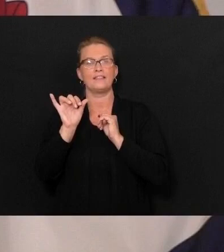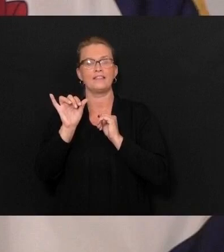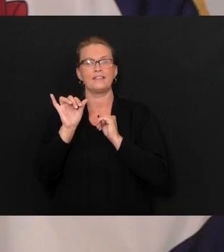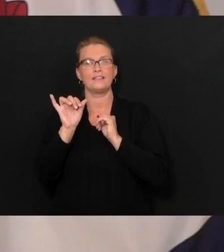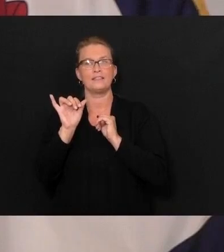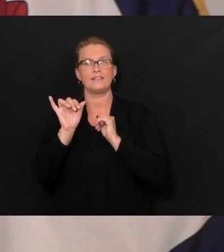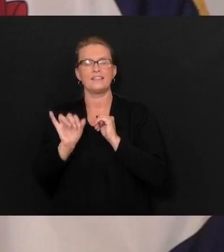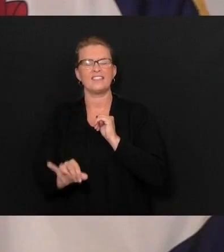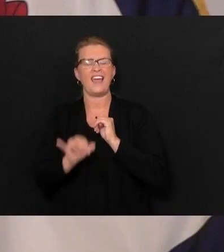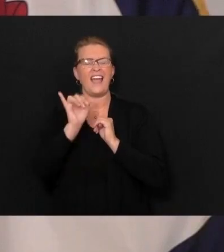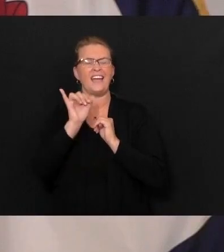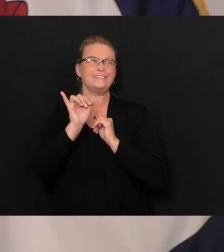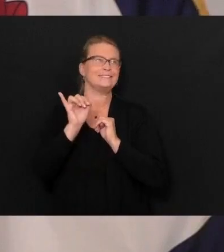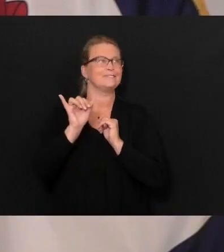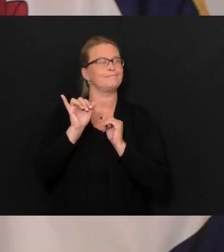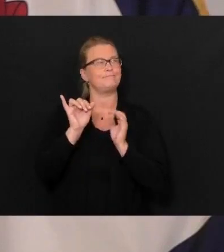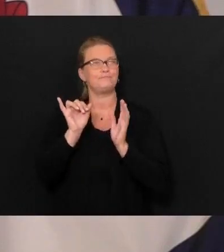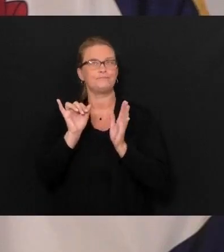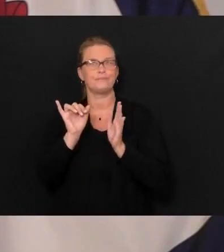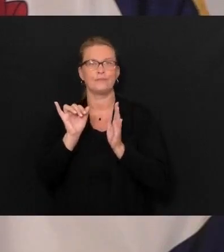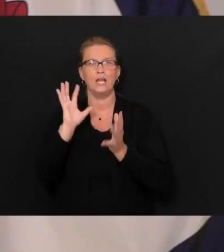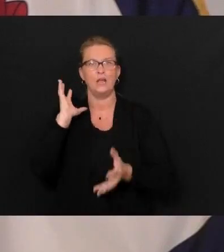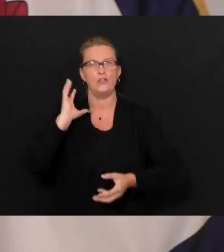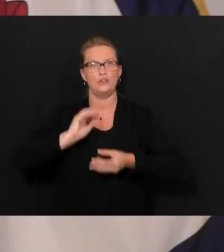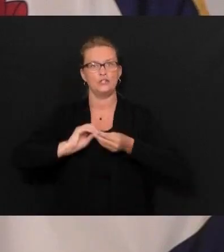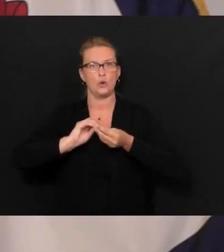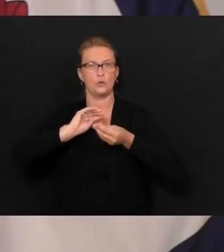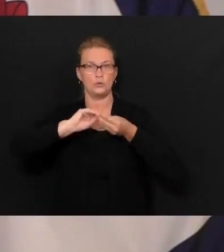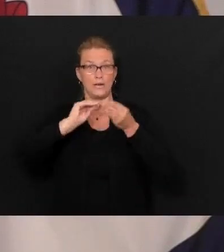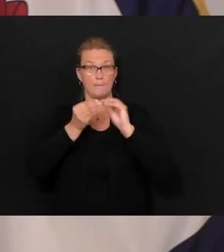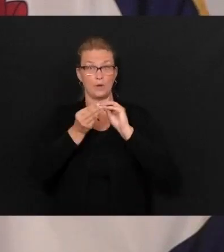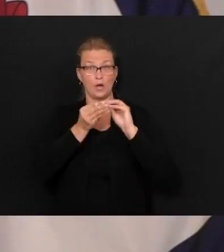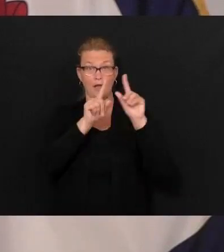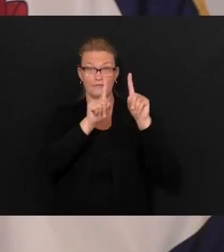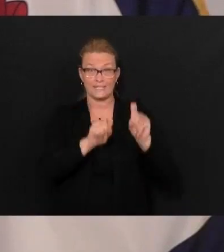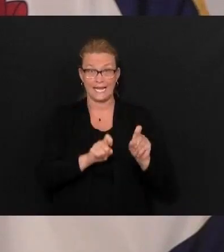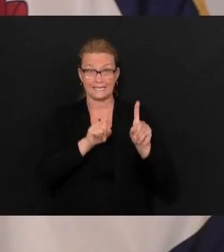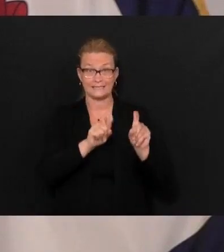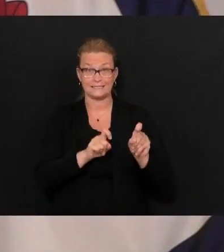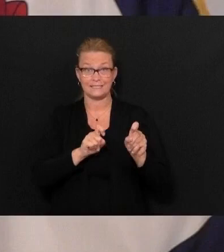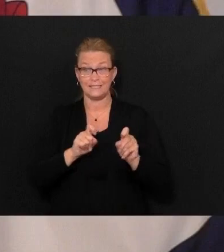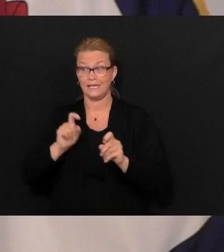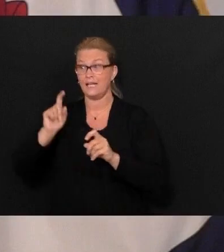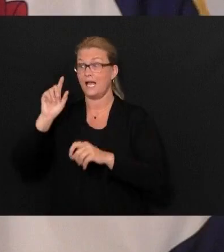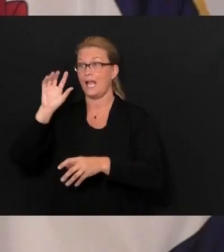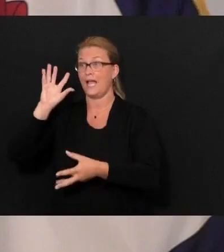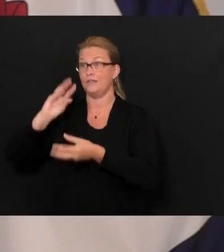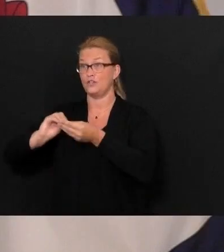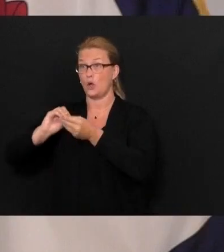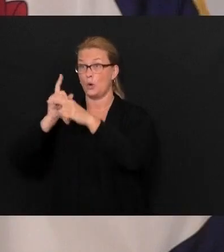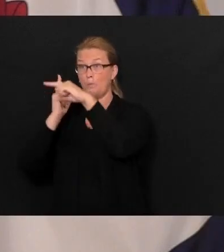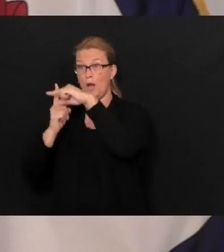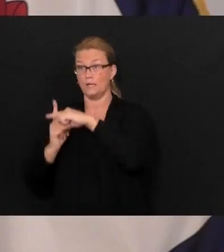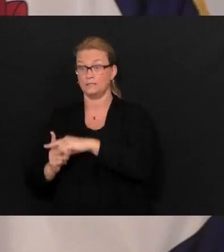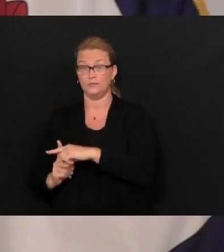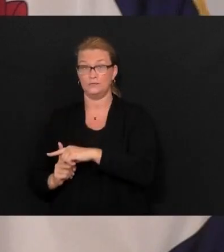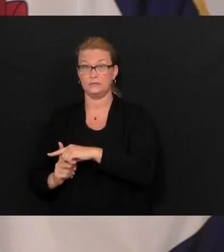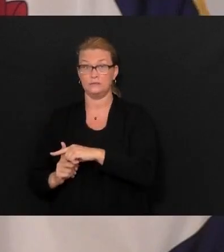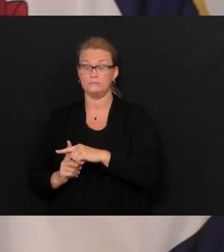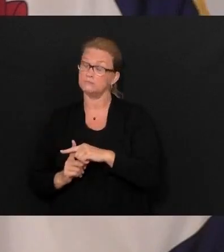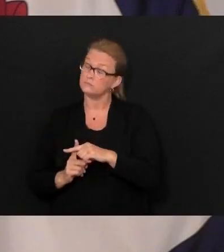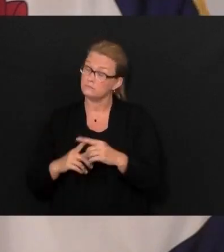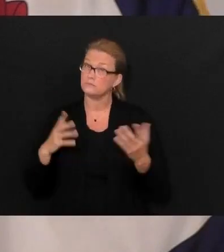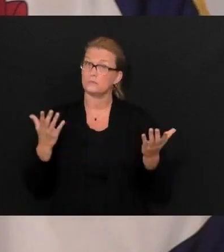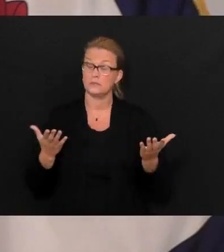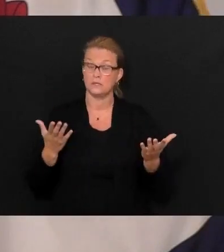how it works is the total number of tests and the total positives that are done. So